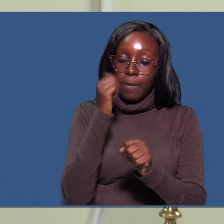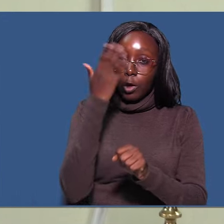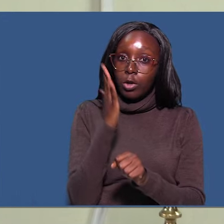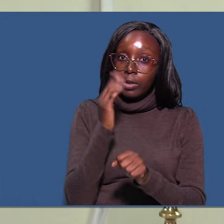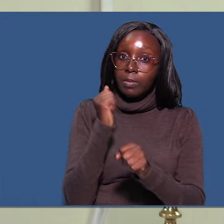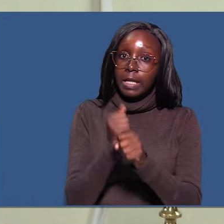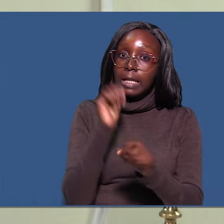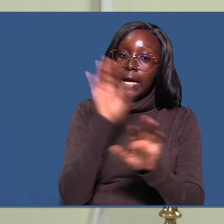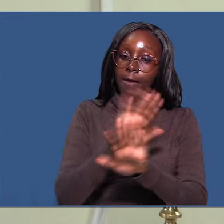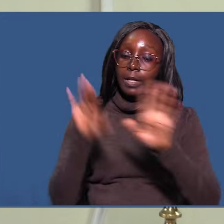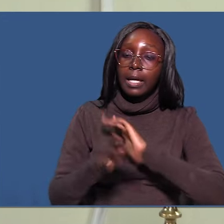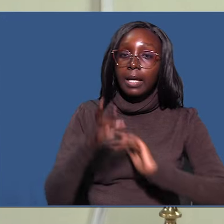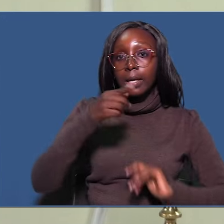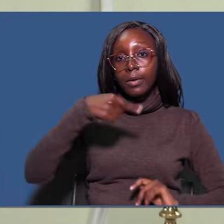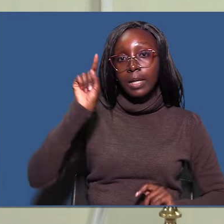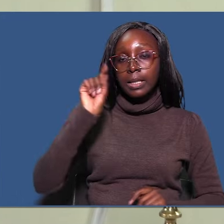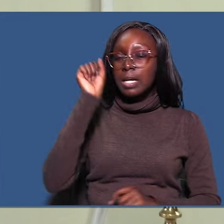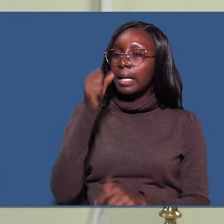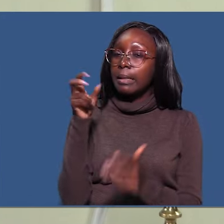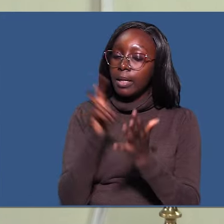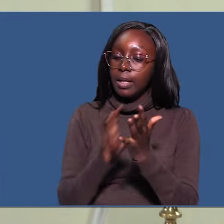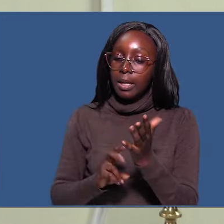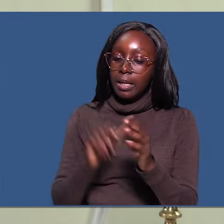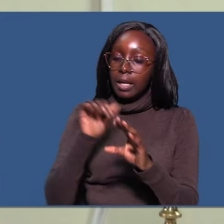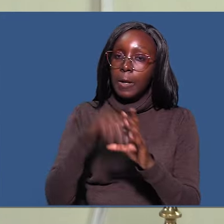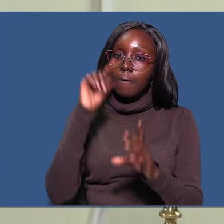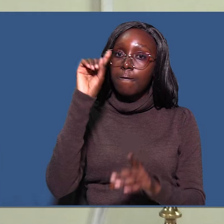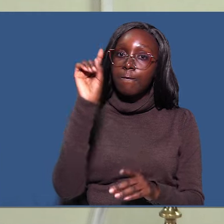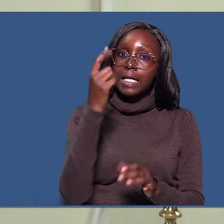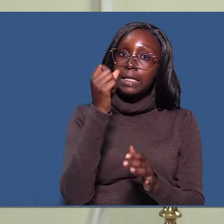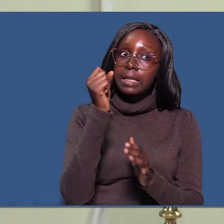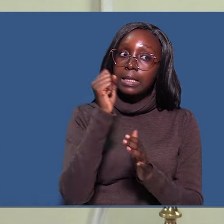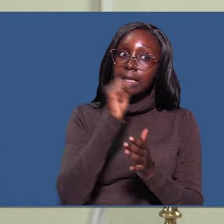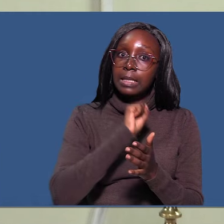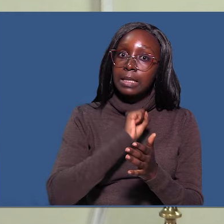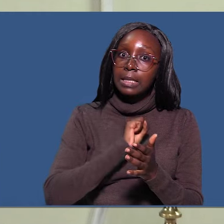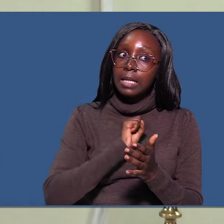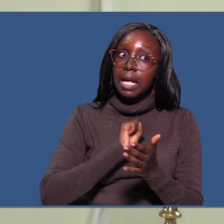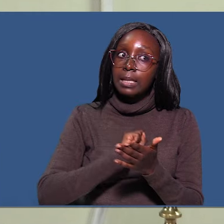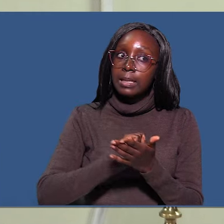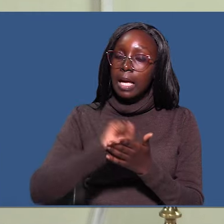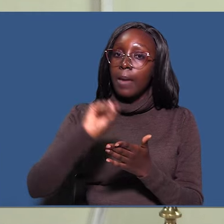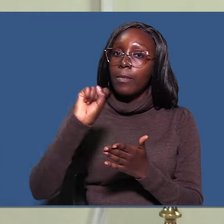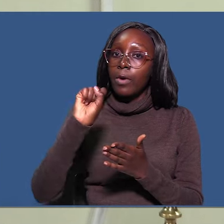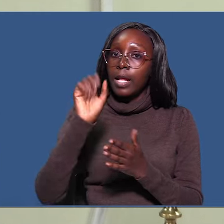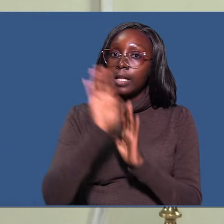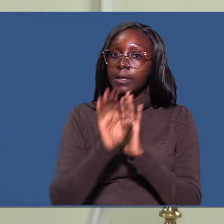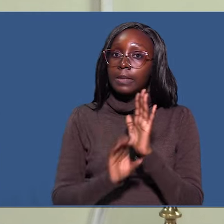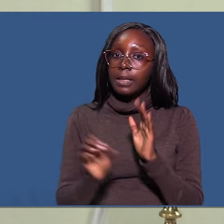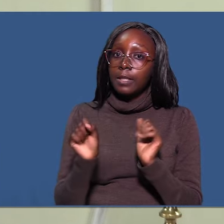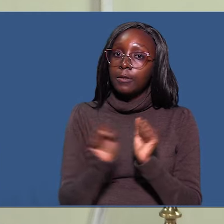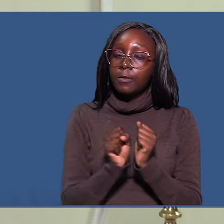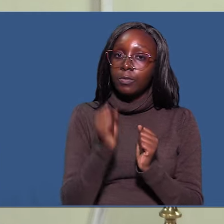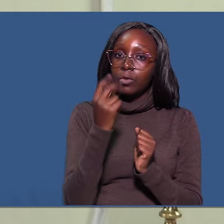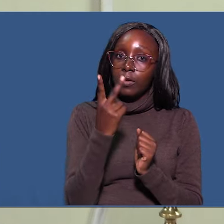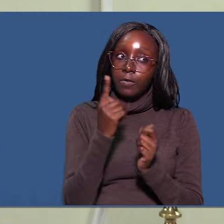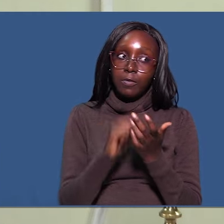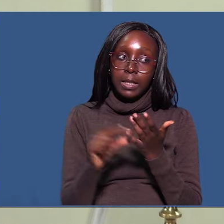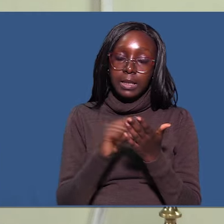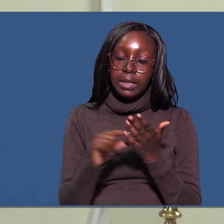those items in 1 Samuel chapter 7, chapter 12, 1 Samuel chapter 12, verse